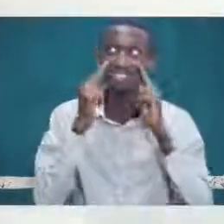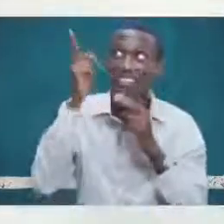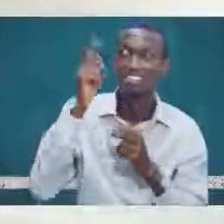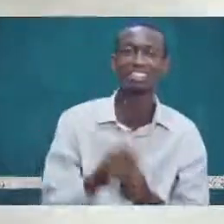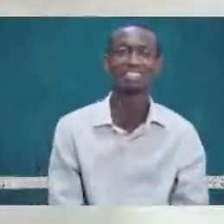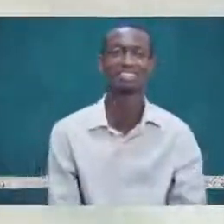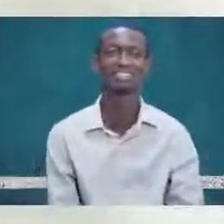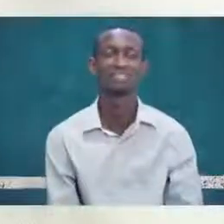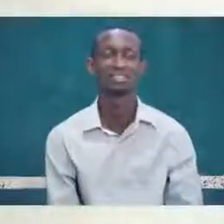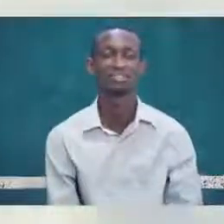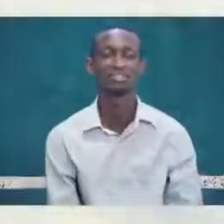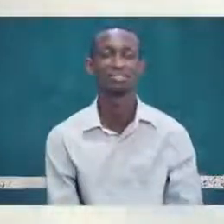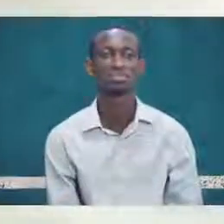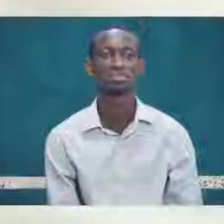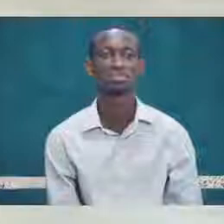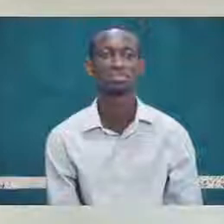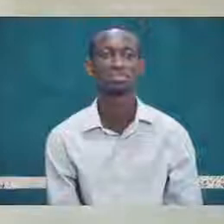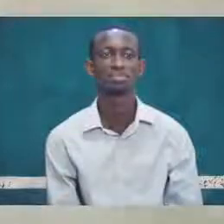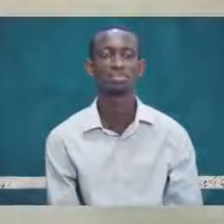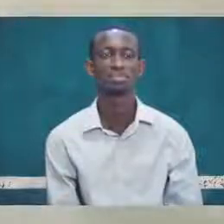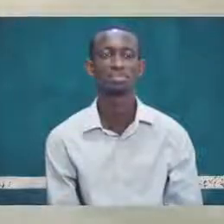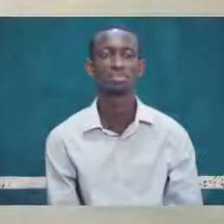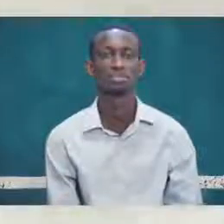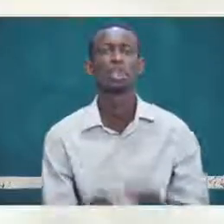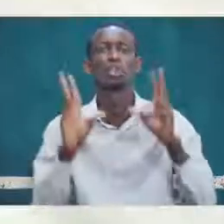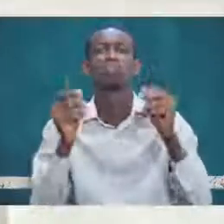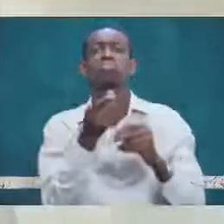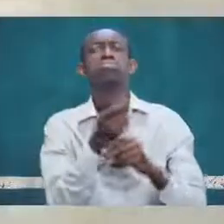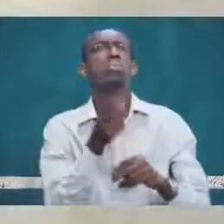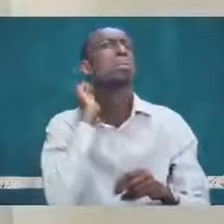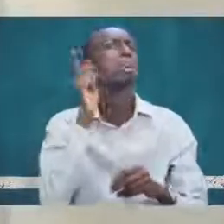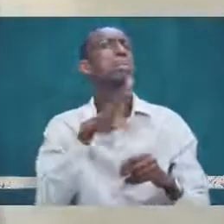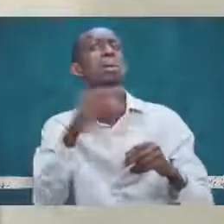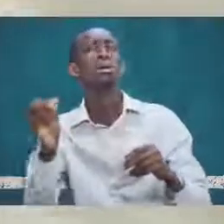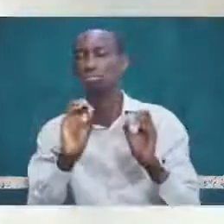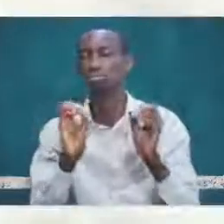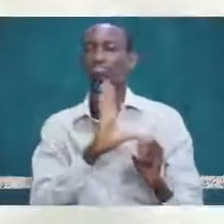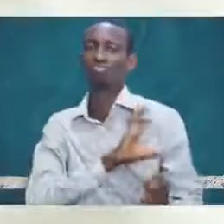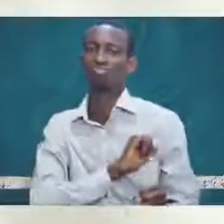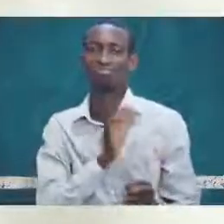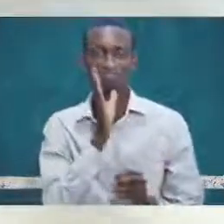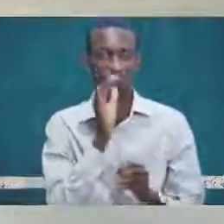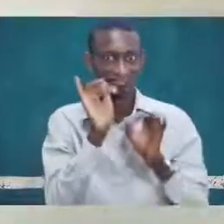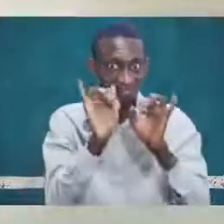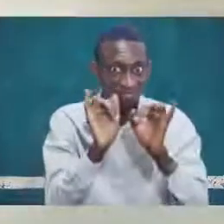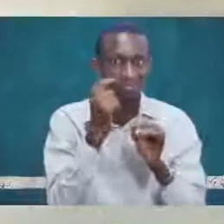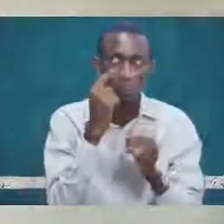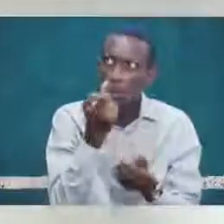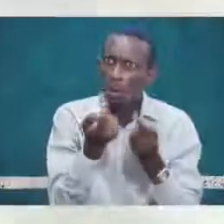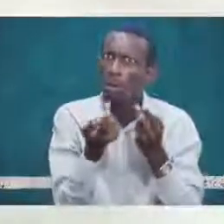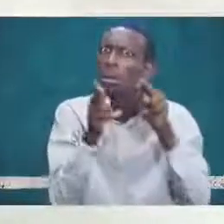don't just put it there and immediately then run away and then say, no, this one has not worked. So you need to be